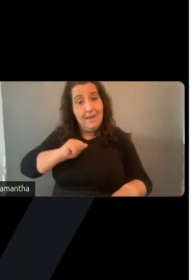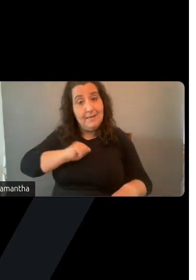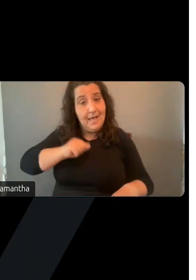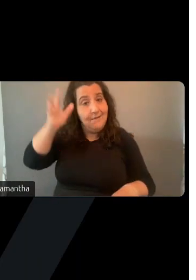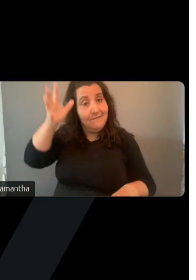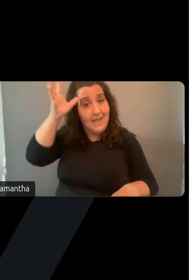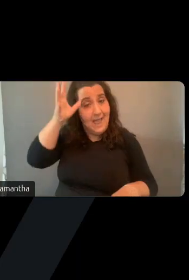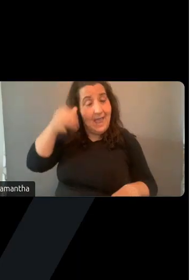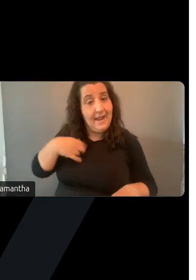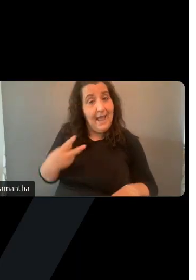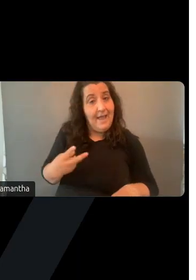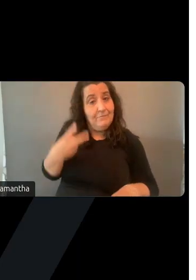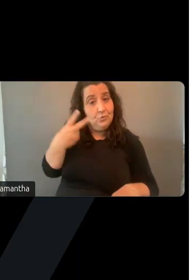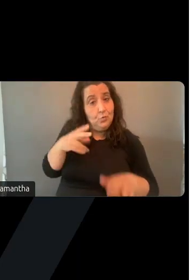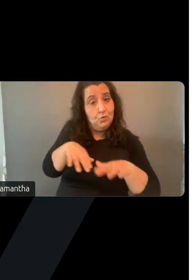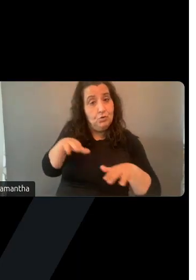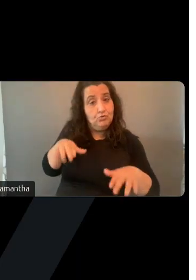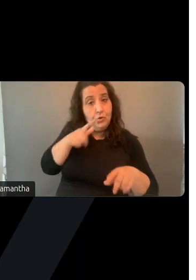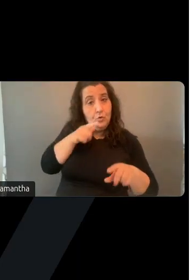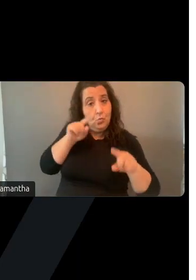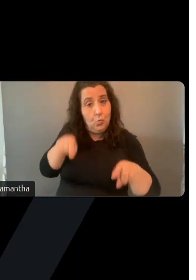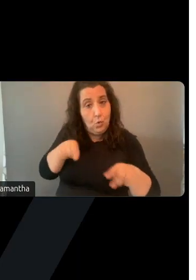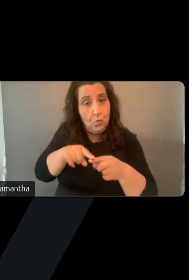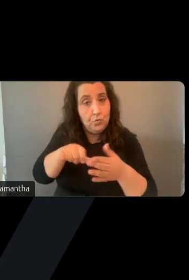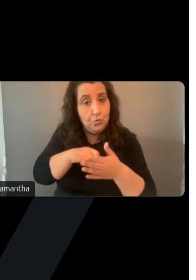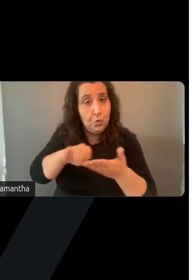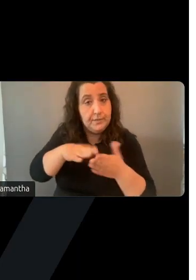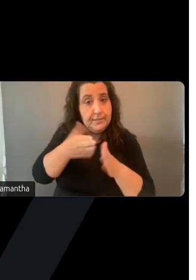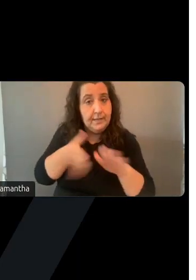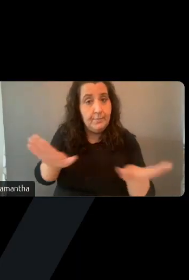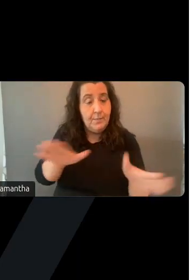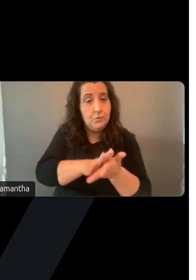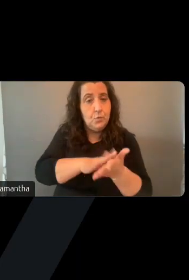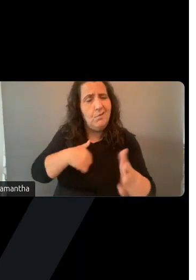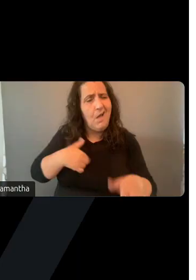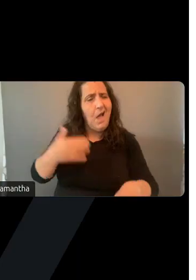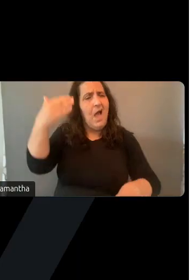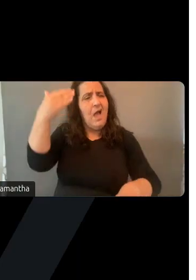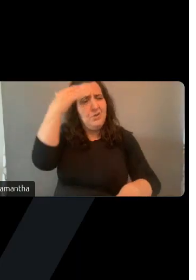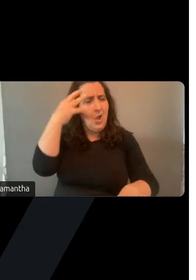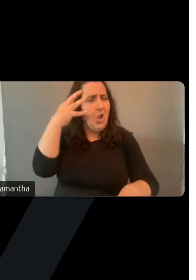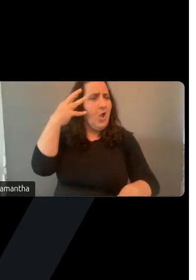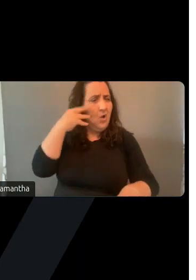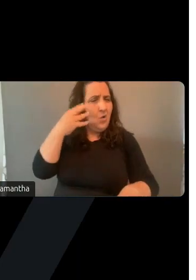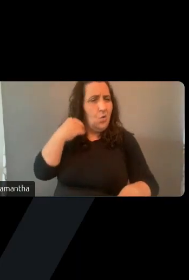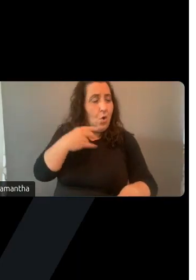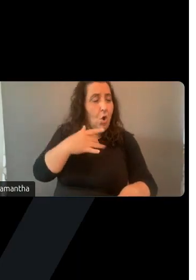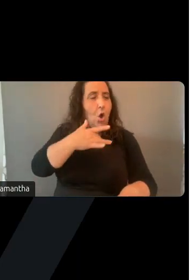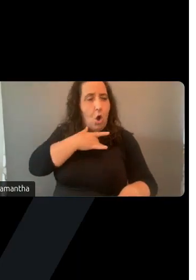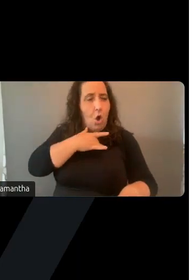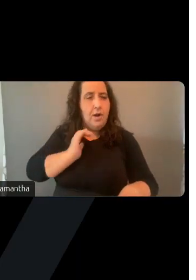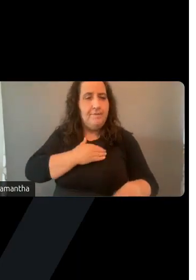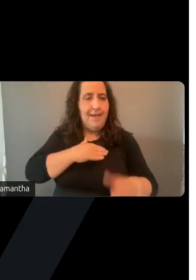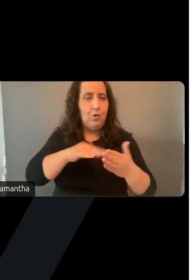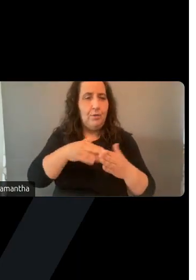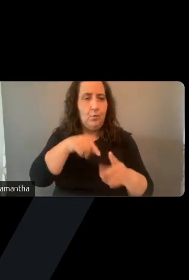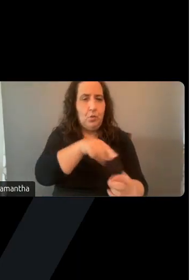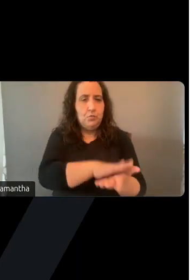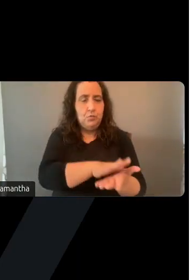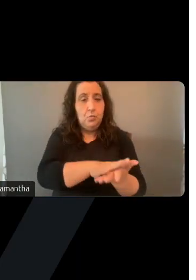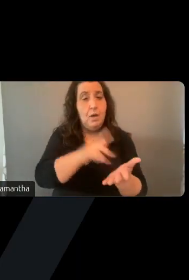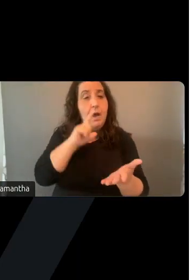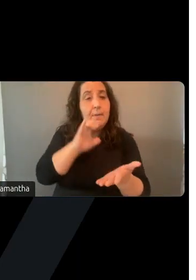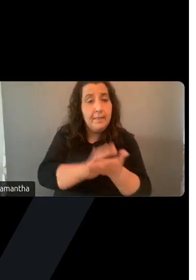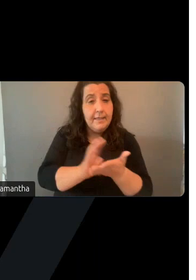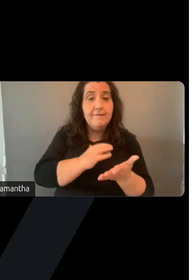students, I know firsthand that our schools are the heart of our communities. I believe that our students, from early childhood